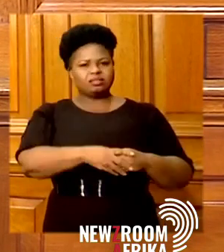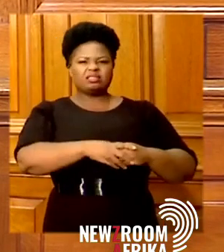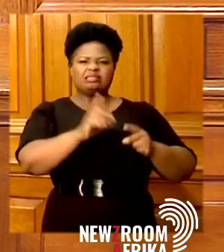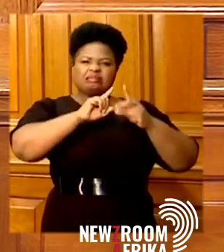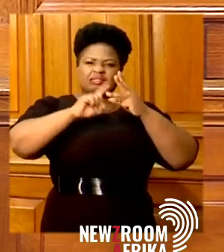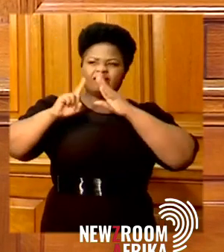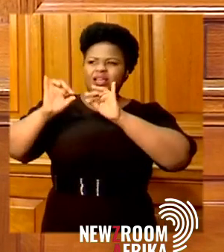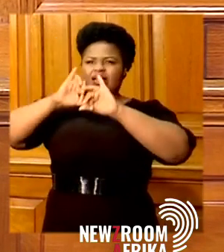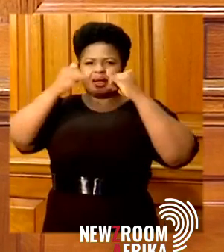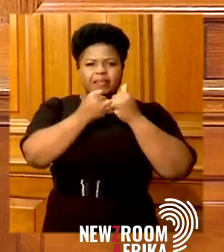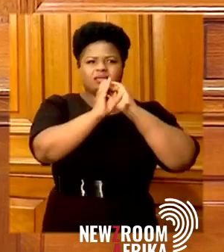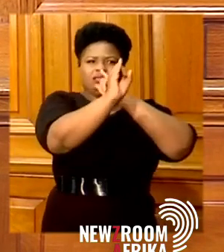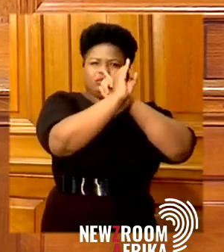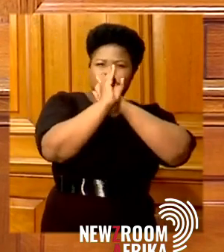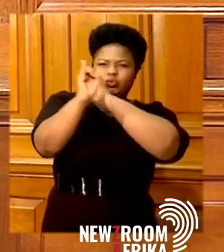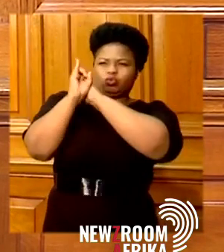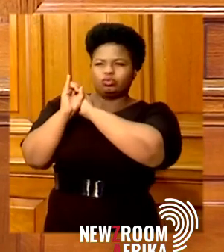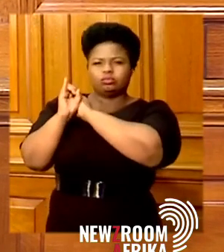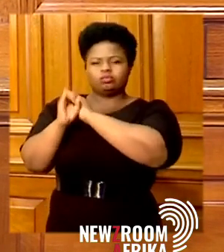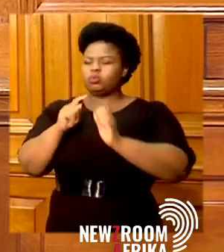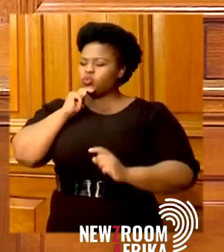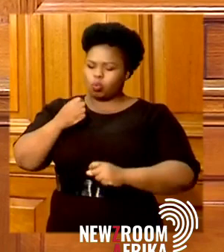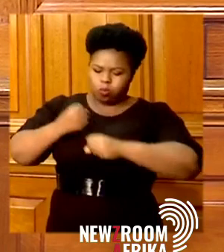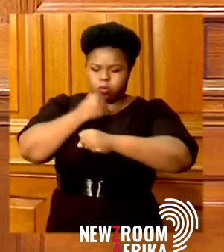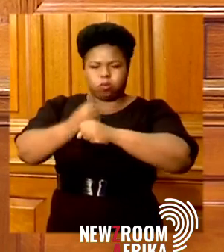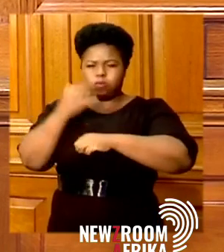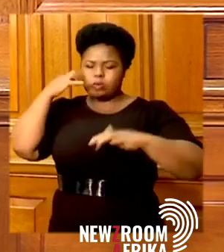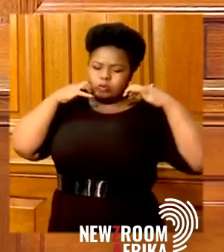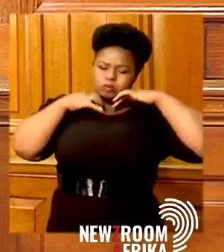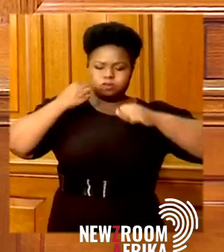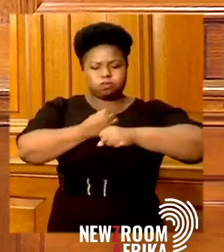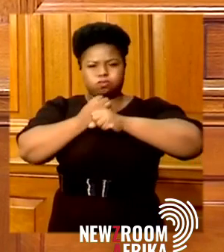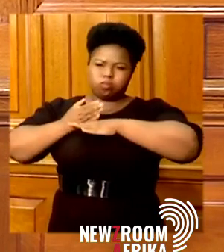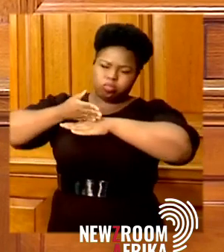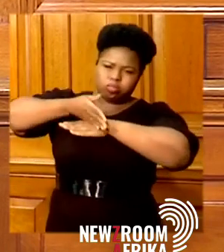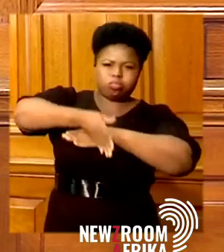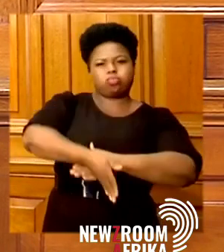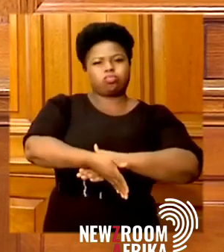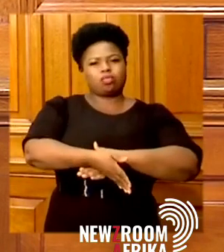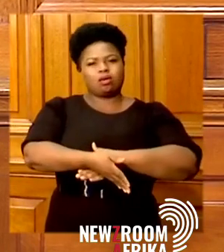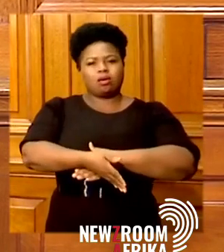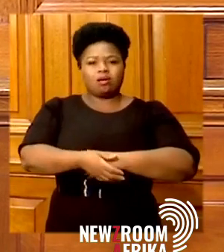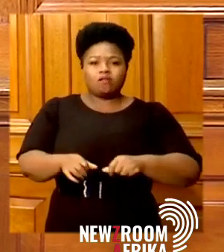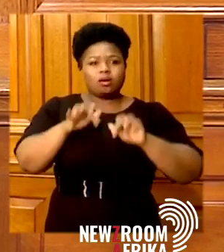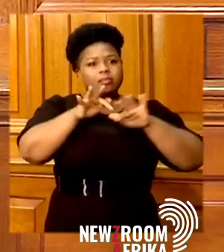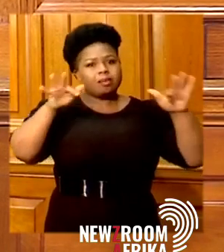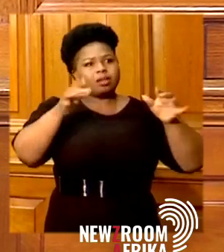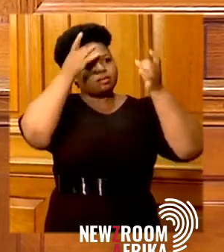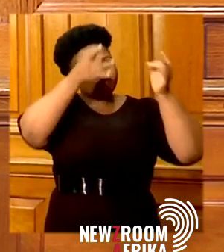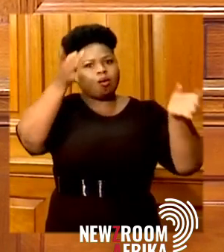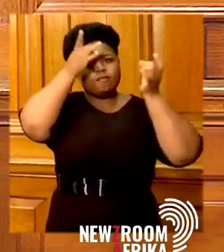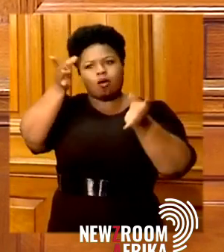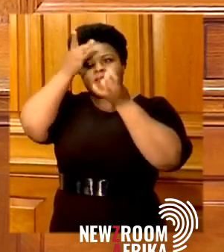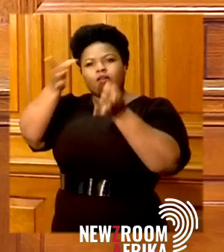made an important contribution to these efforts and have contributed to global knowledge